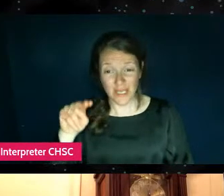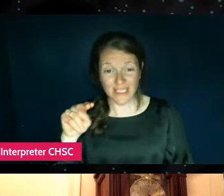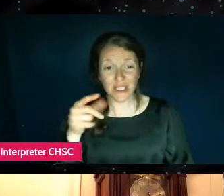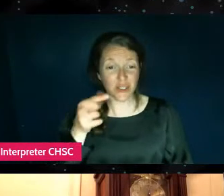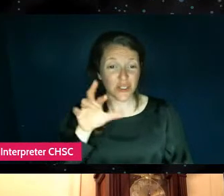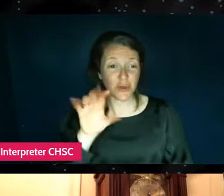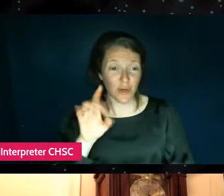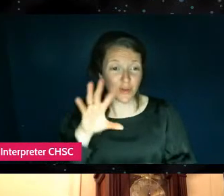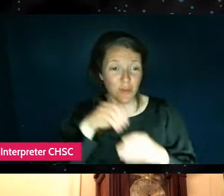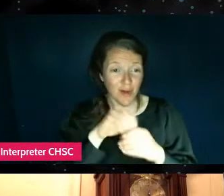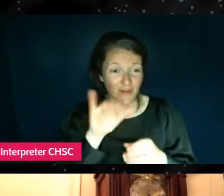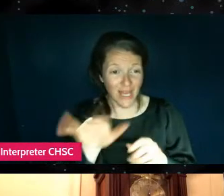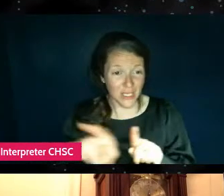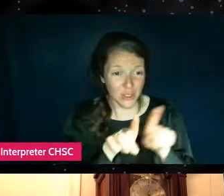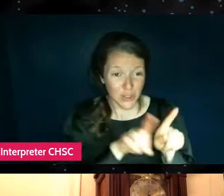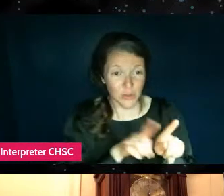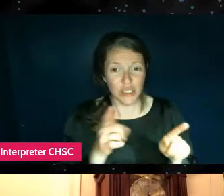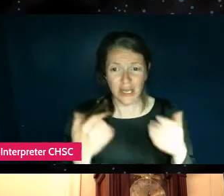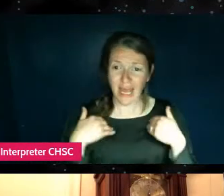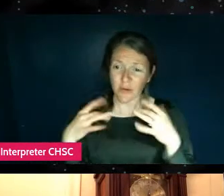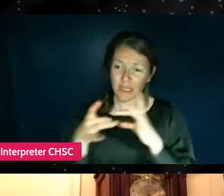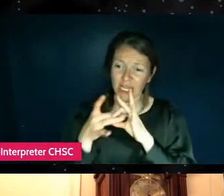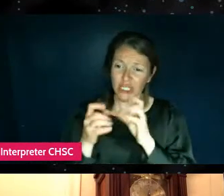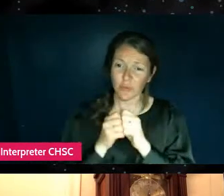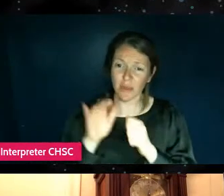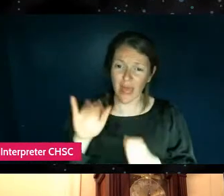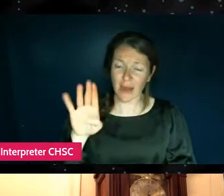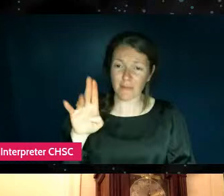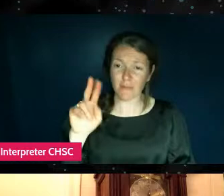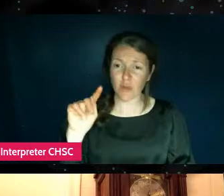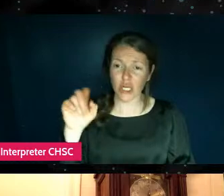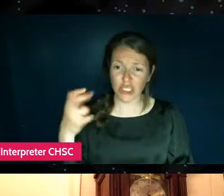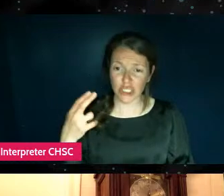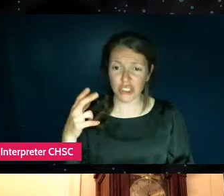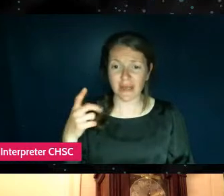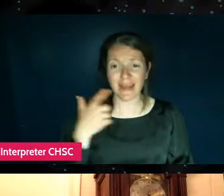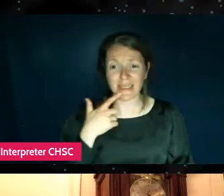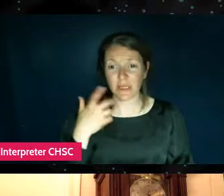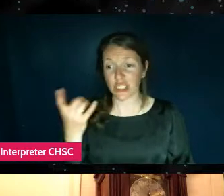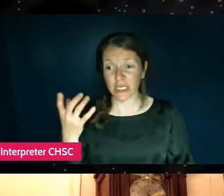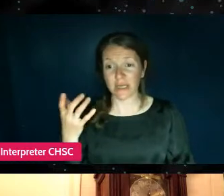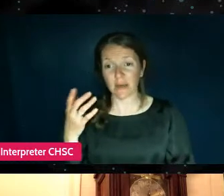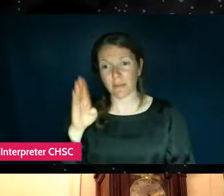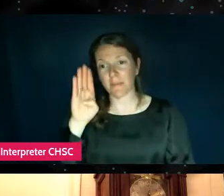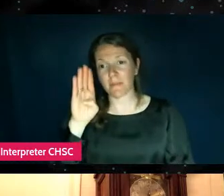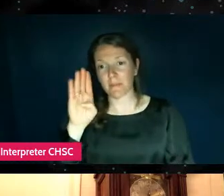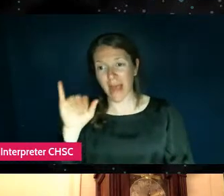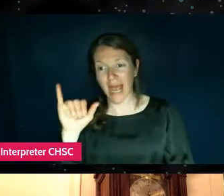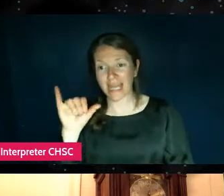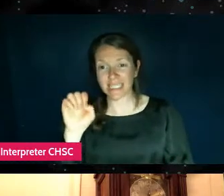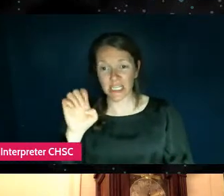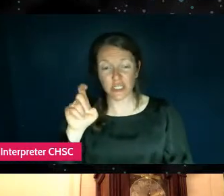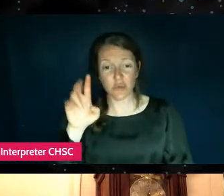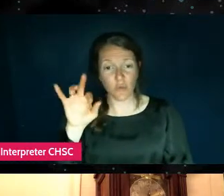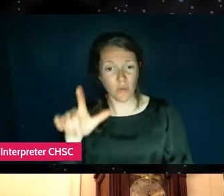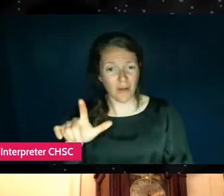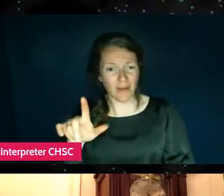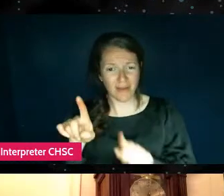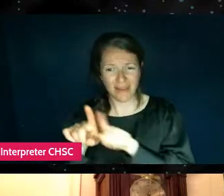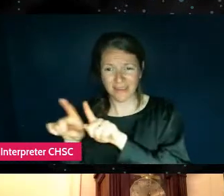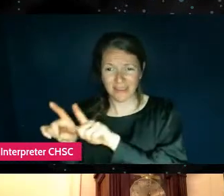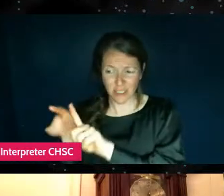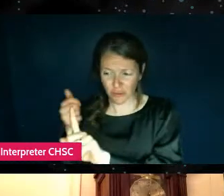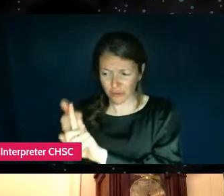had a relationship with one of those Butch lesbians and was bisexual herself. So, all this digging in all these worlds, I think it was